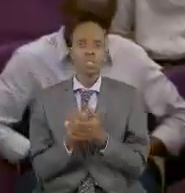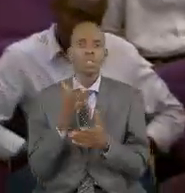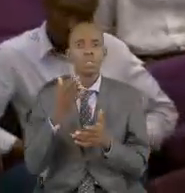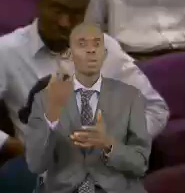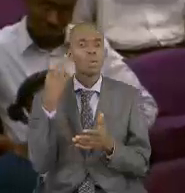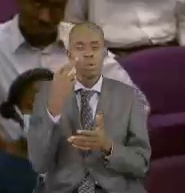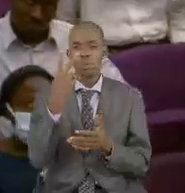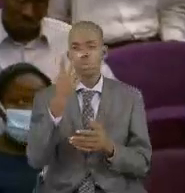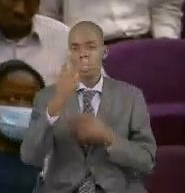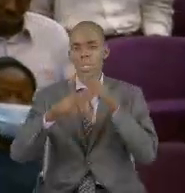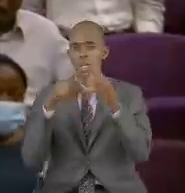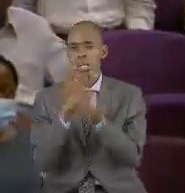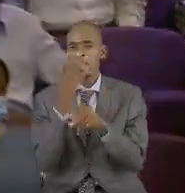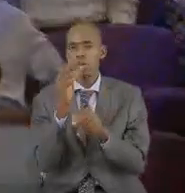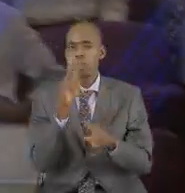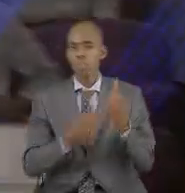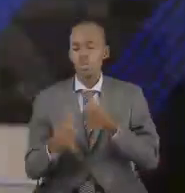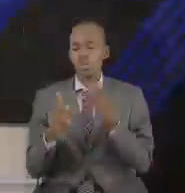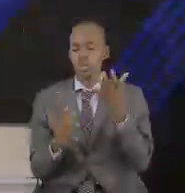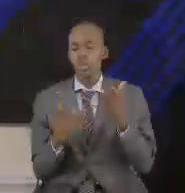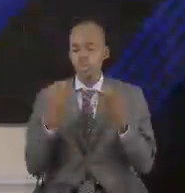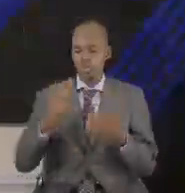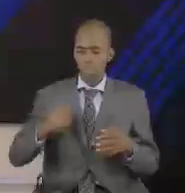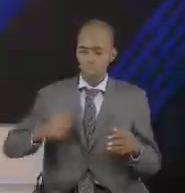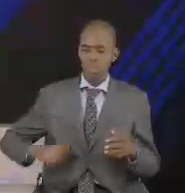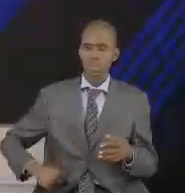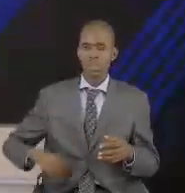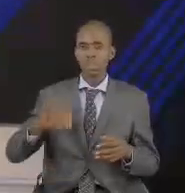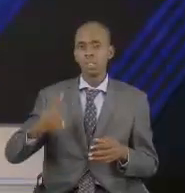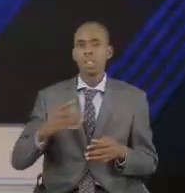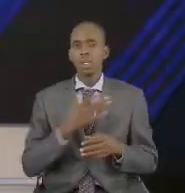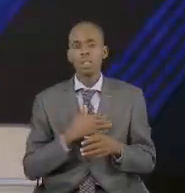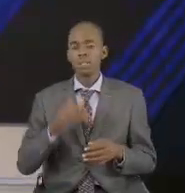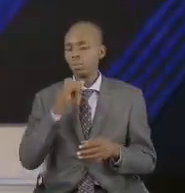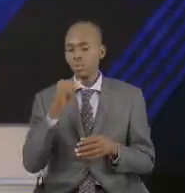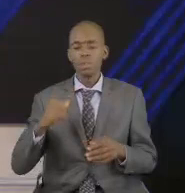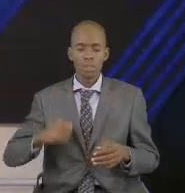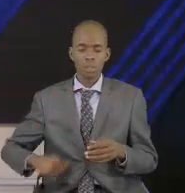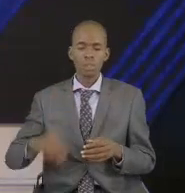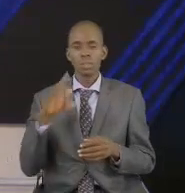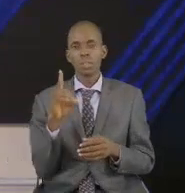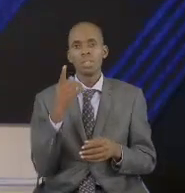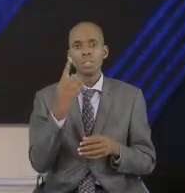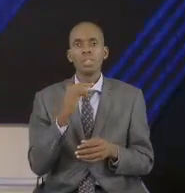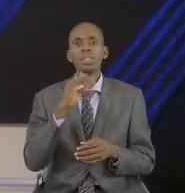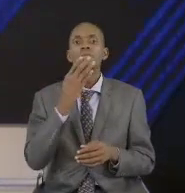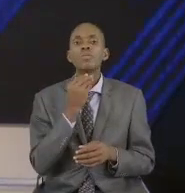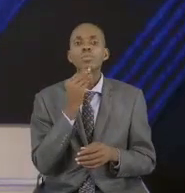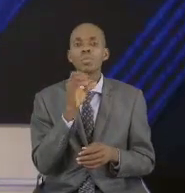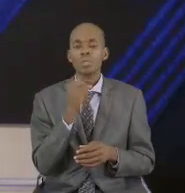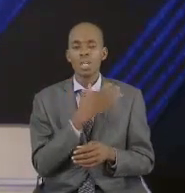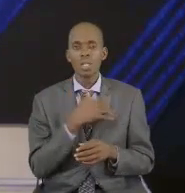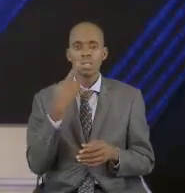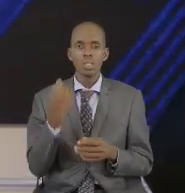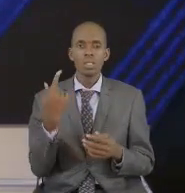of people on earth, the circumcision and the uncircumcision, the Jews and the Gentiles. And